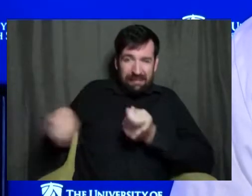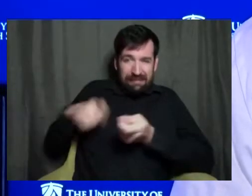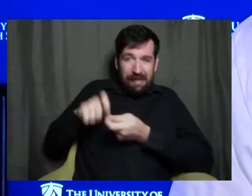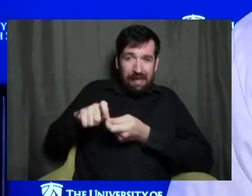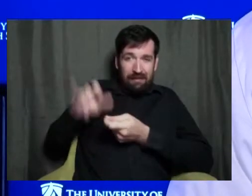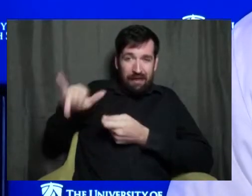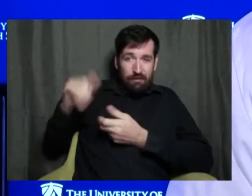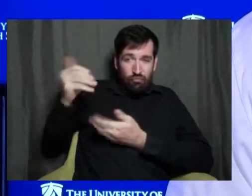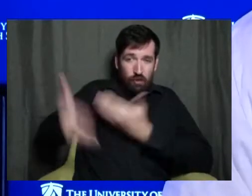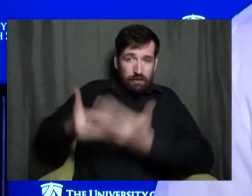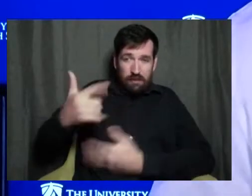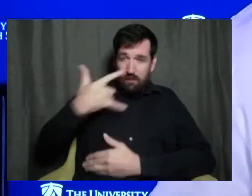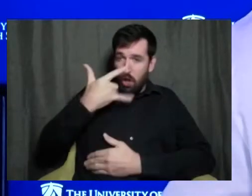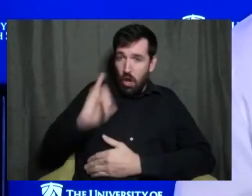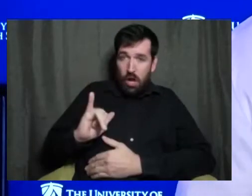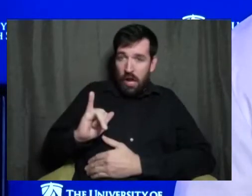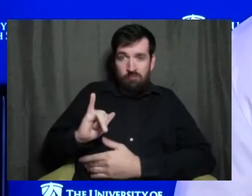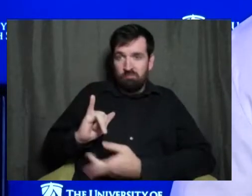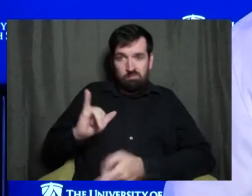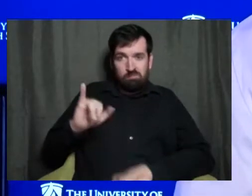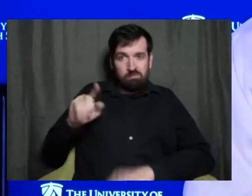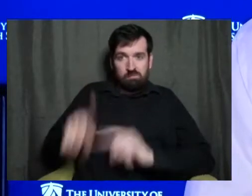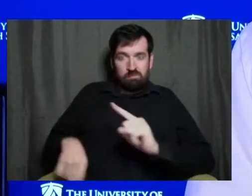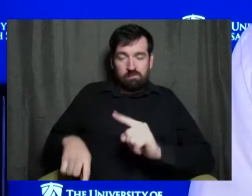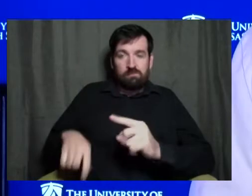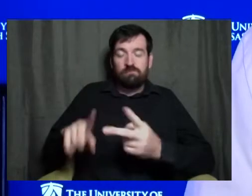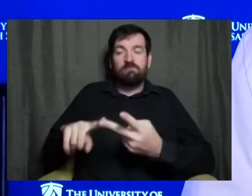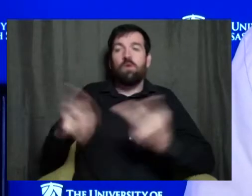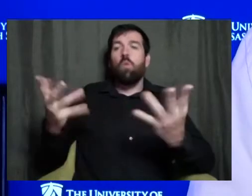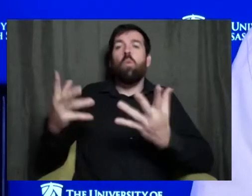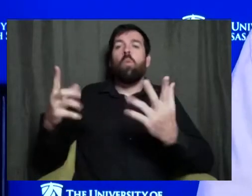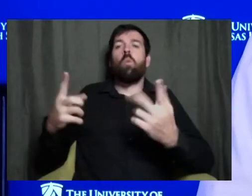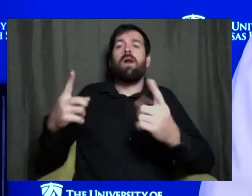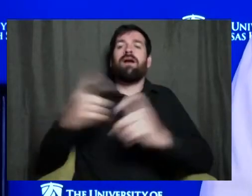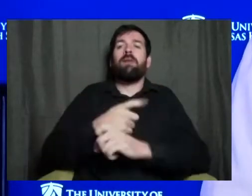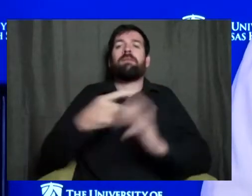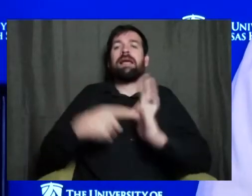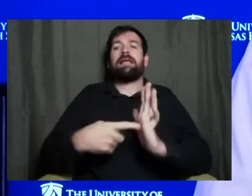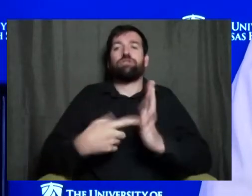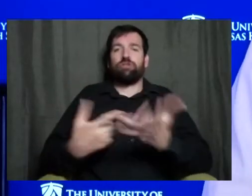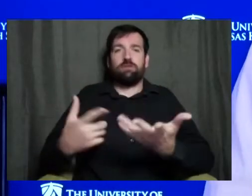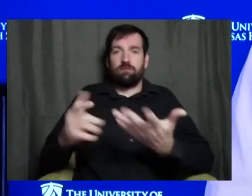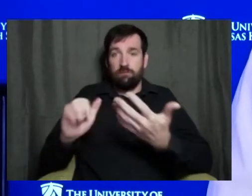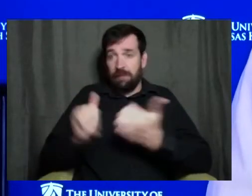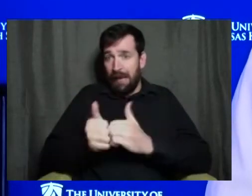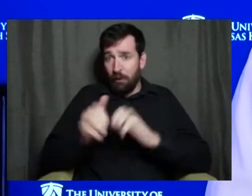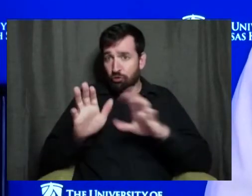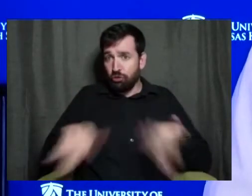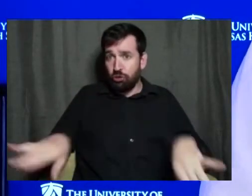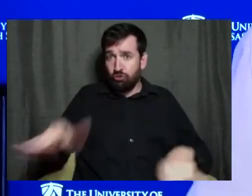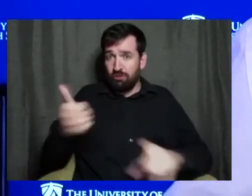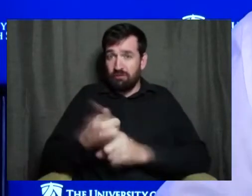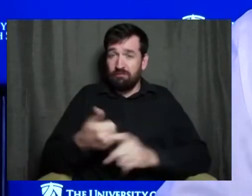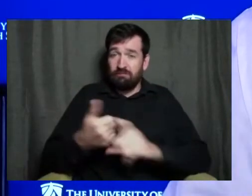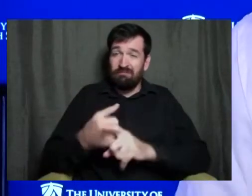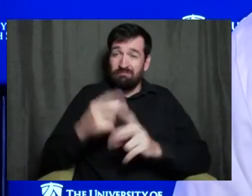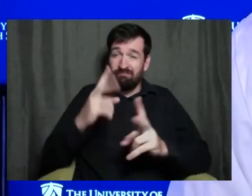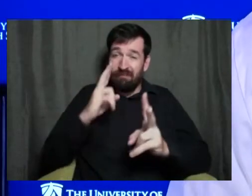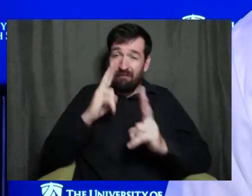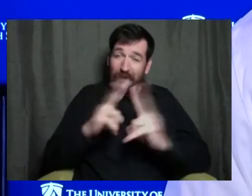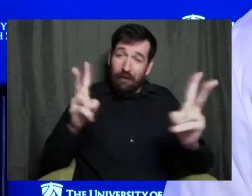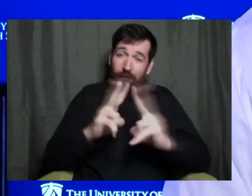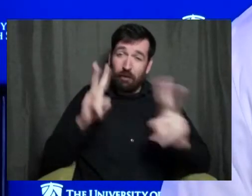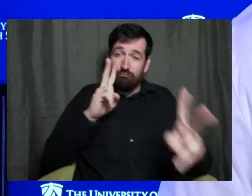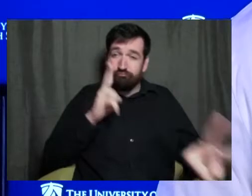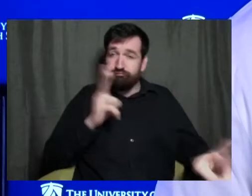look like and what were the complications and how children were getting very ill for some of those other diseases. So I think